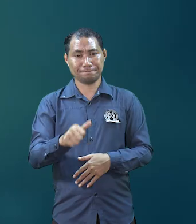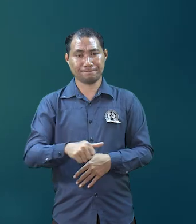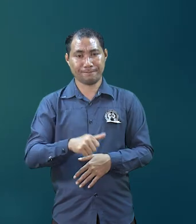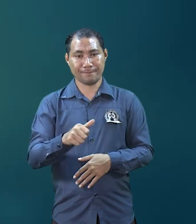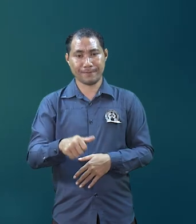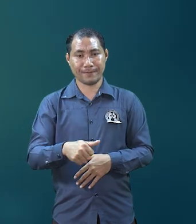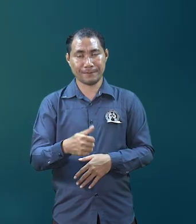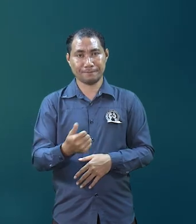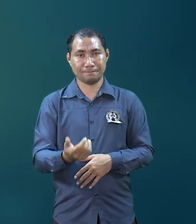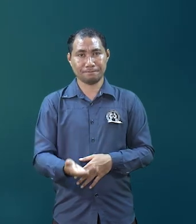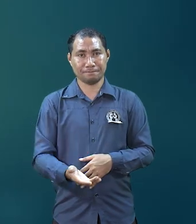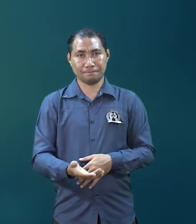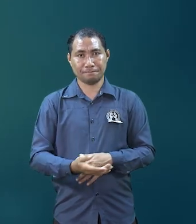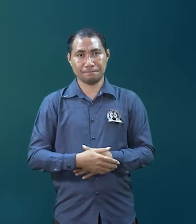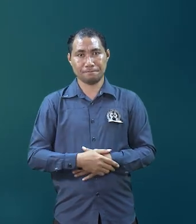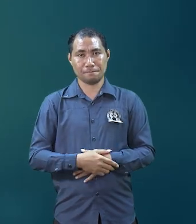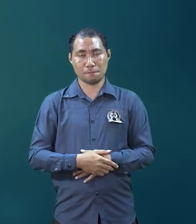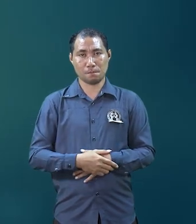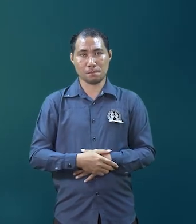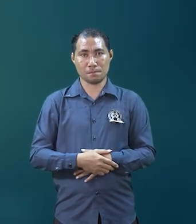Right.